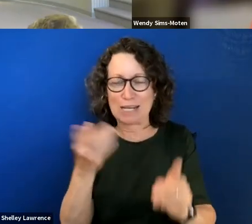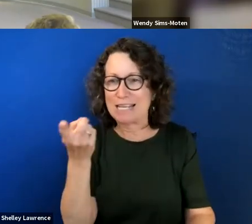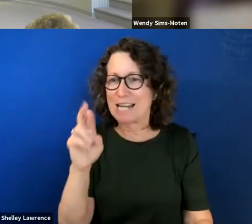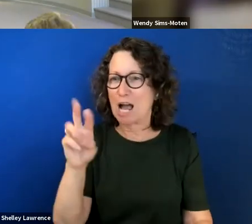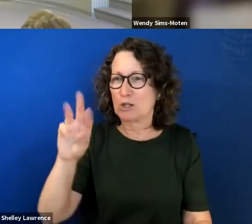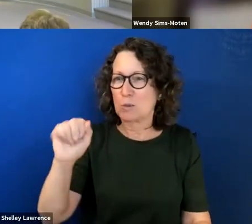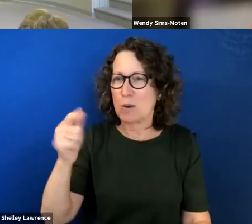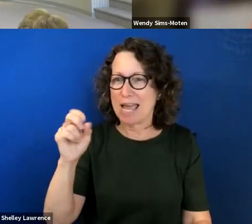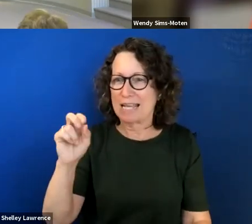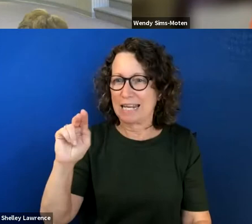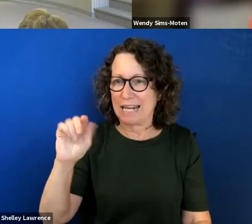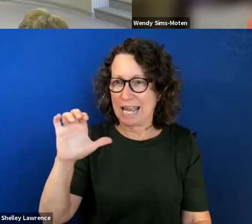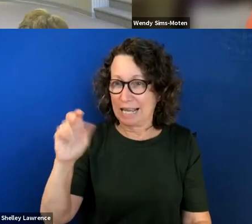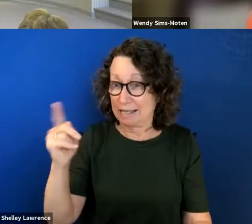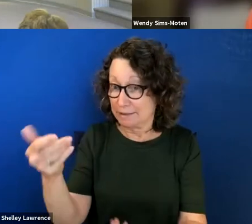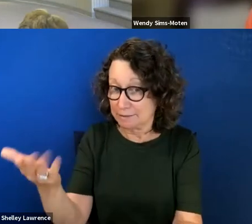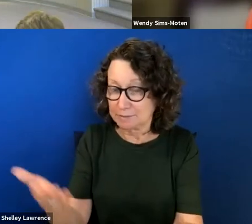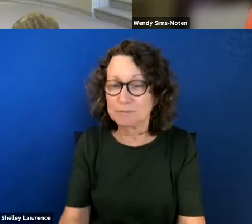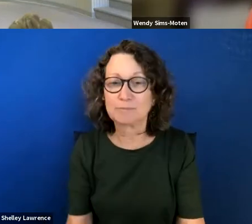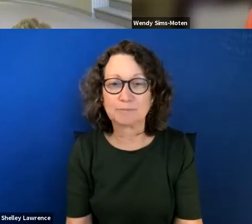Wagenknecht.